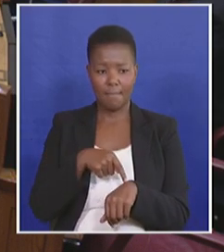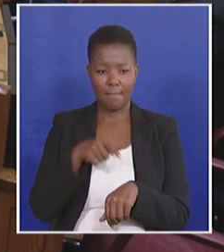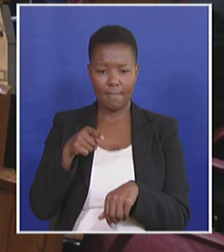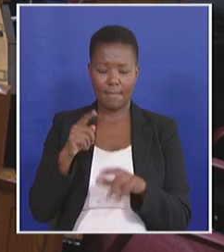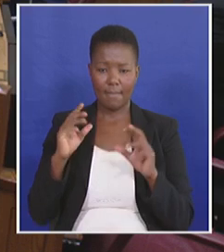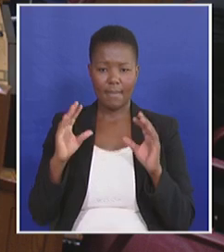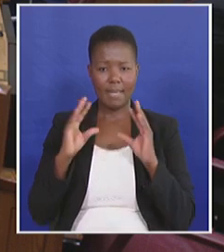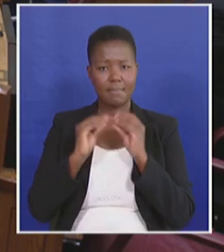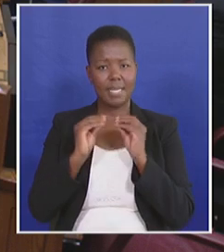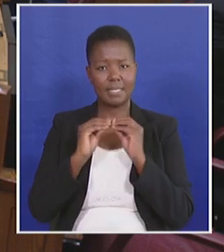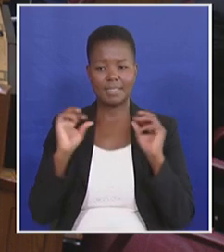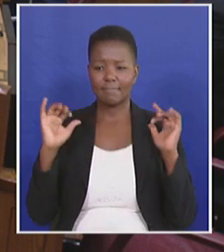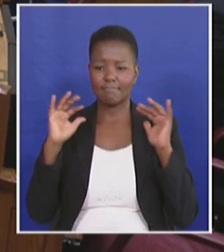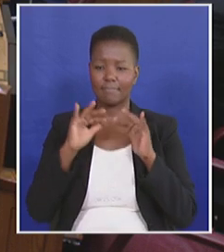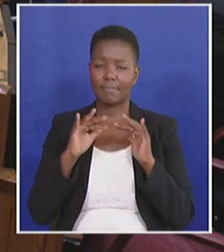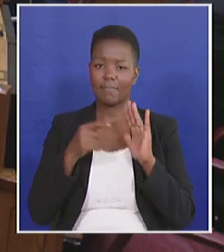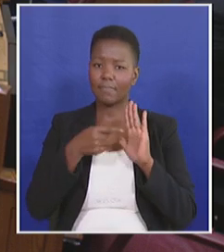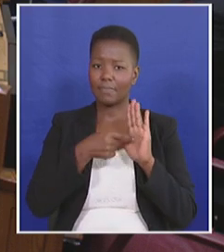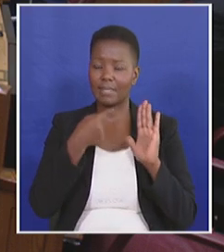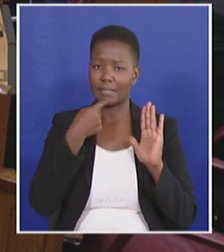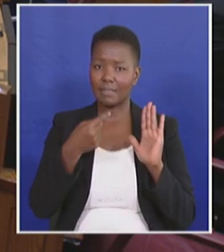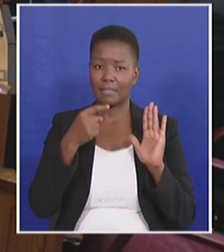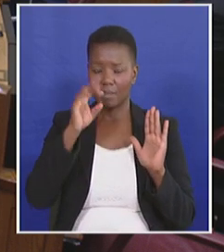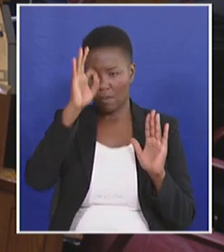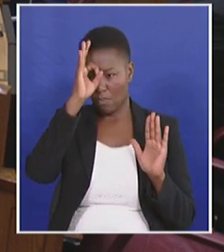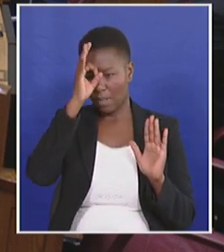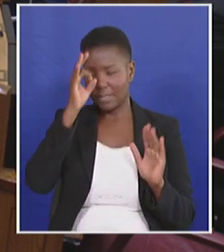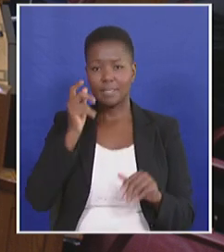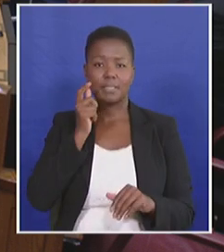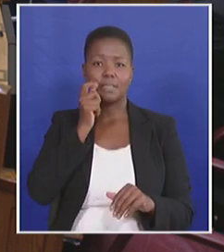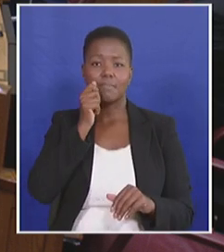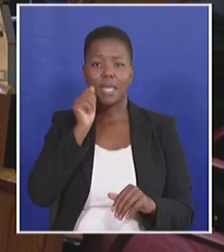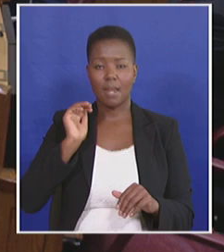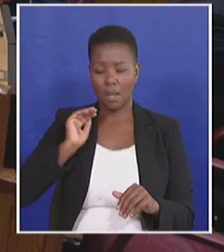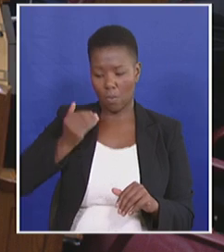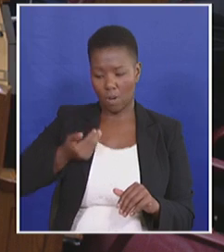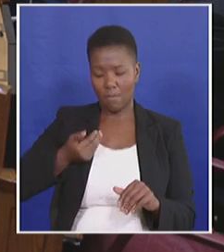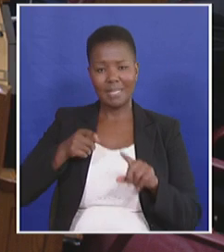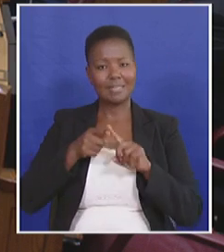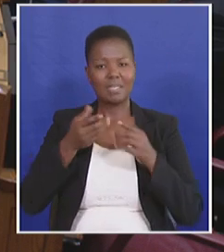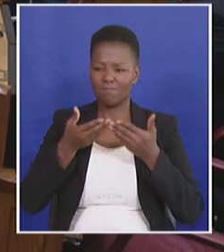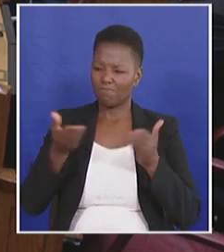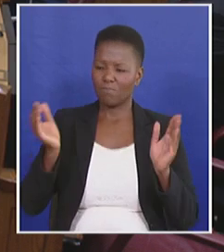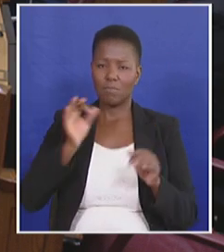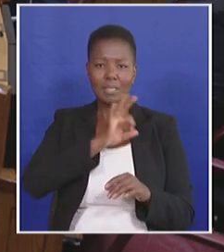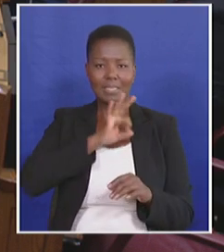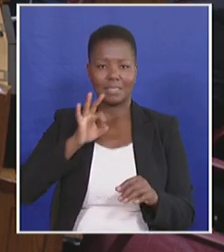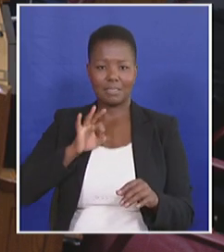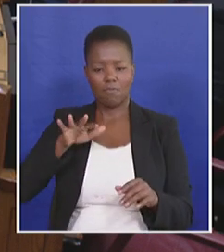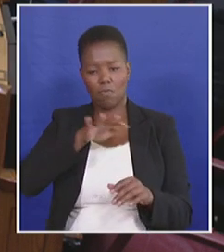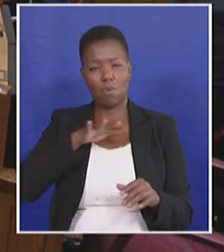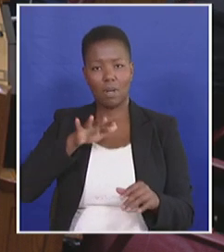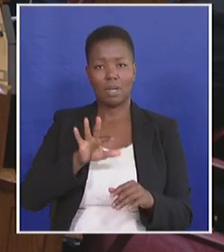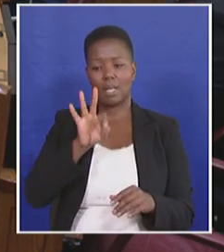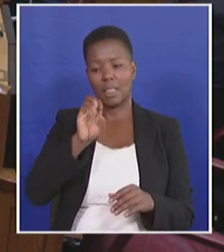summit last week is that the policemen and women and the personnel in general in your department, 80% of